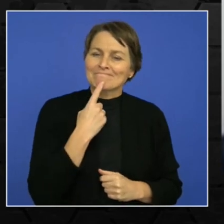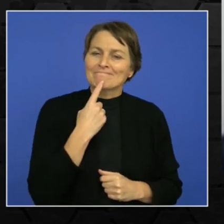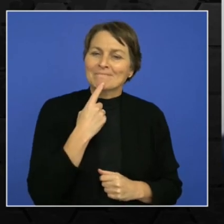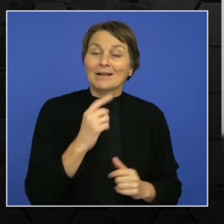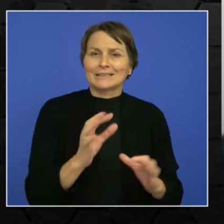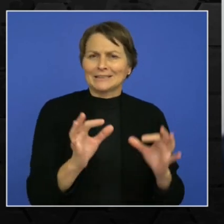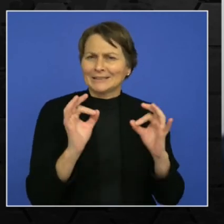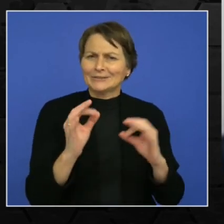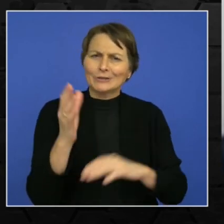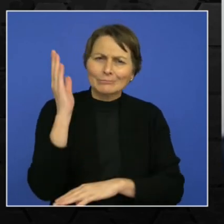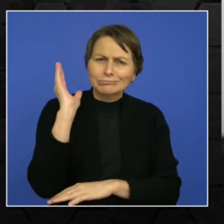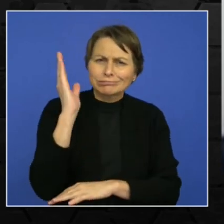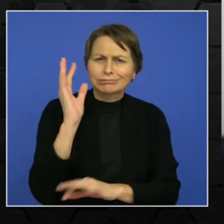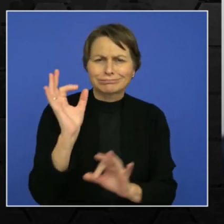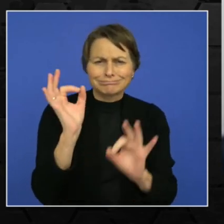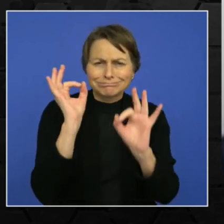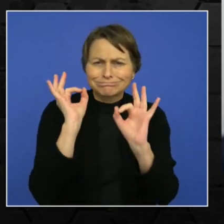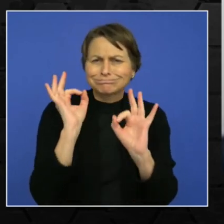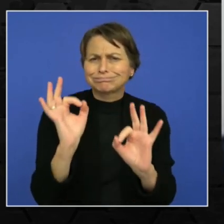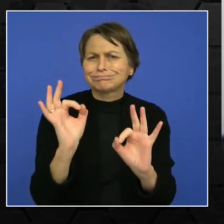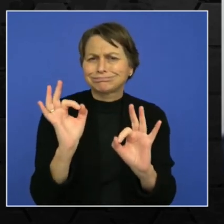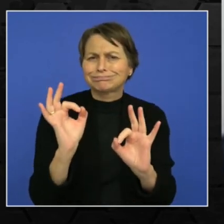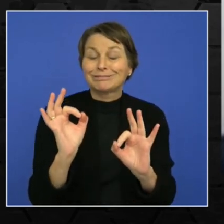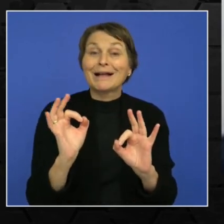session. Great memes as well.